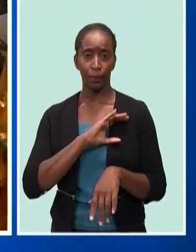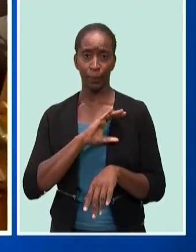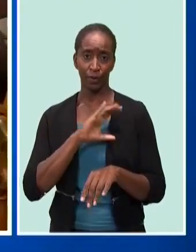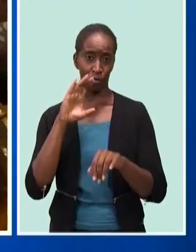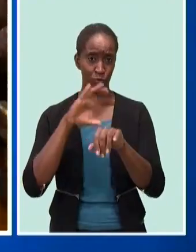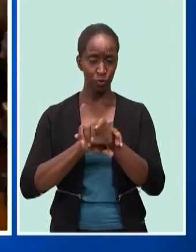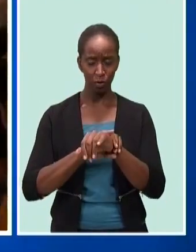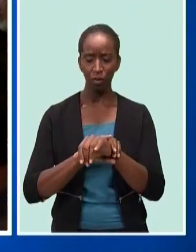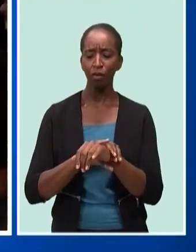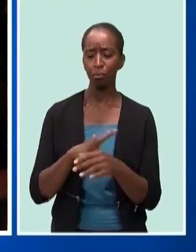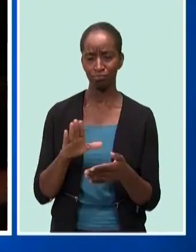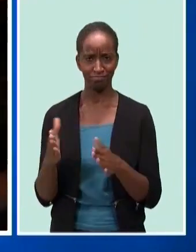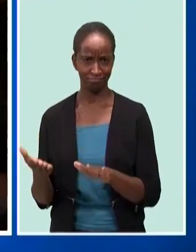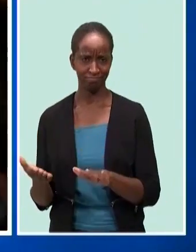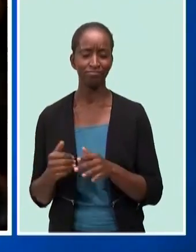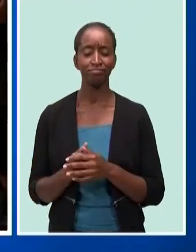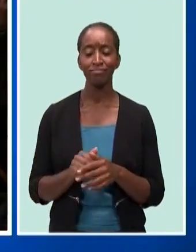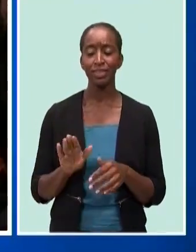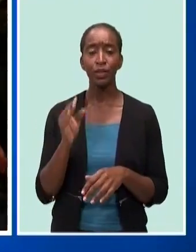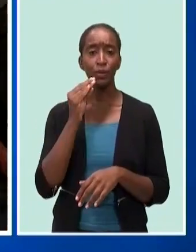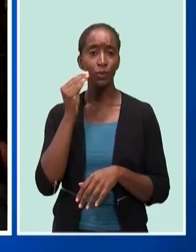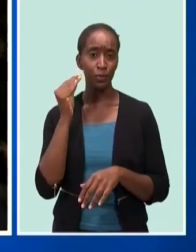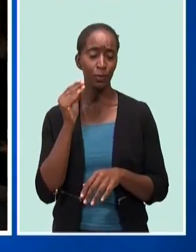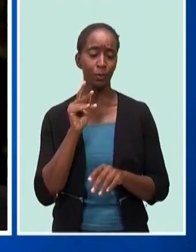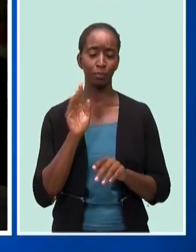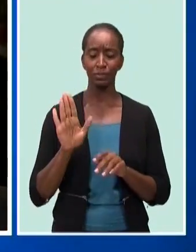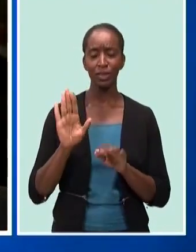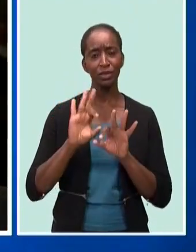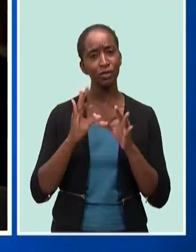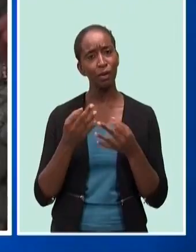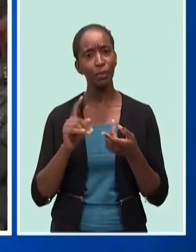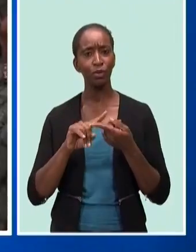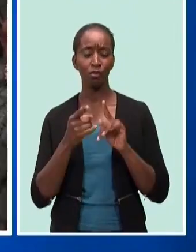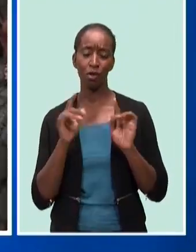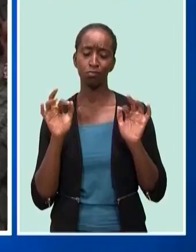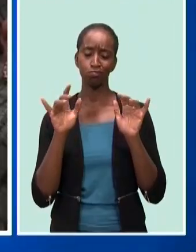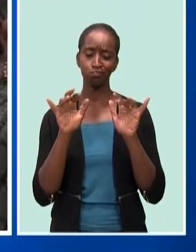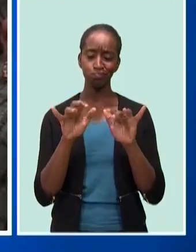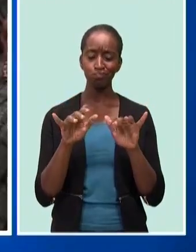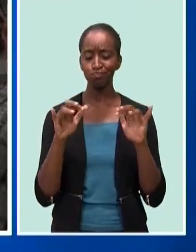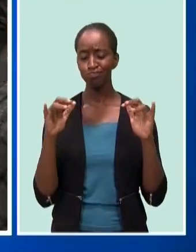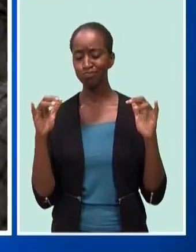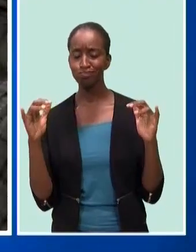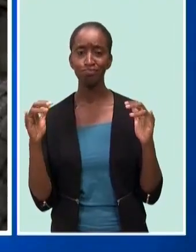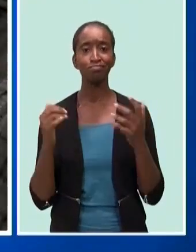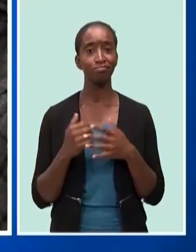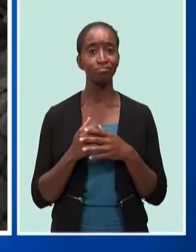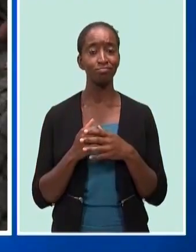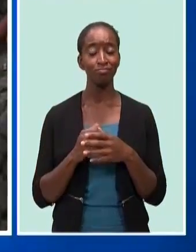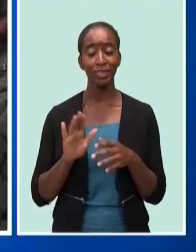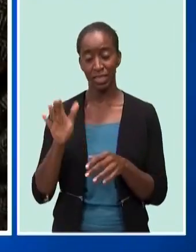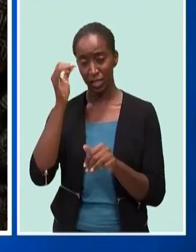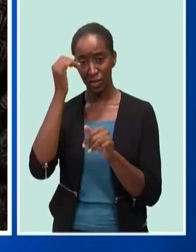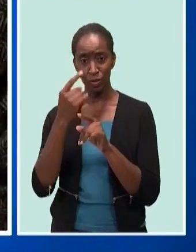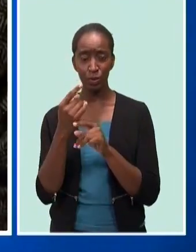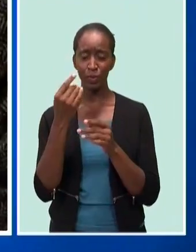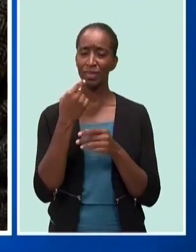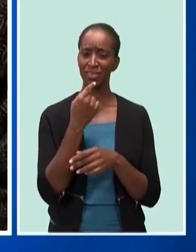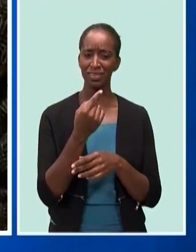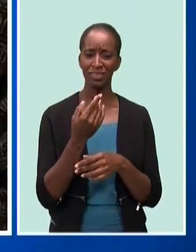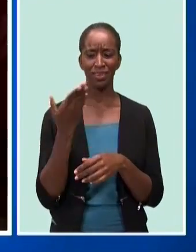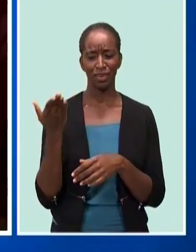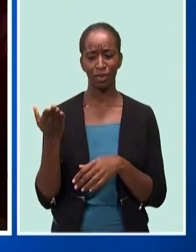jokes, Lisa. Anyways, I'm not going to touch that. Thank you so much. News on the international scene now. An Indian-administered Kashmir is once